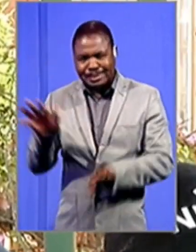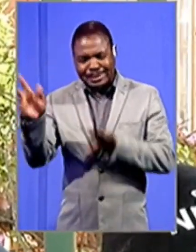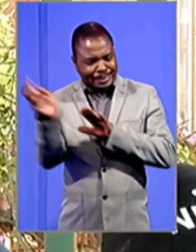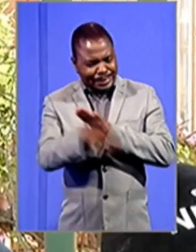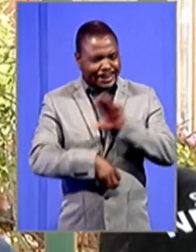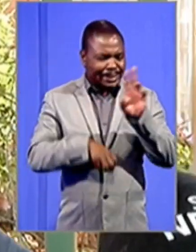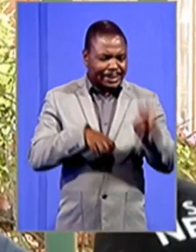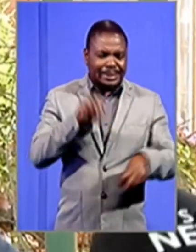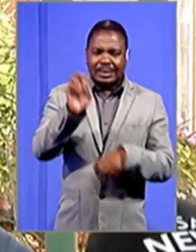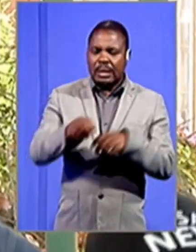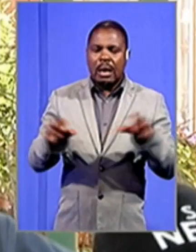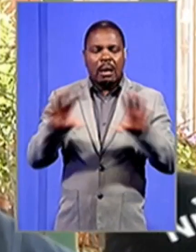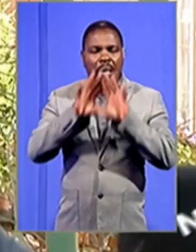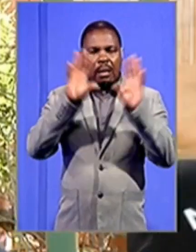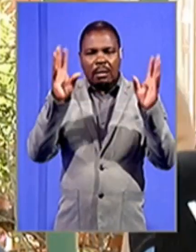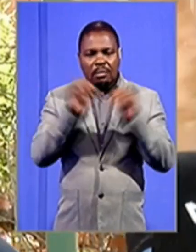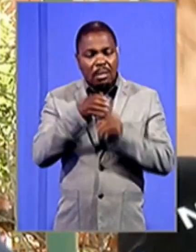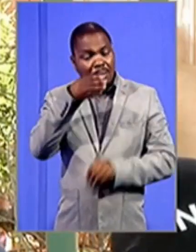Ratia.